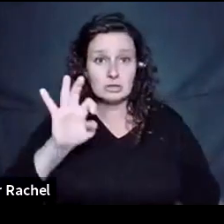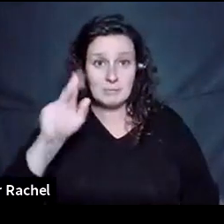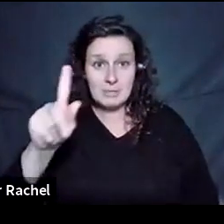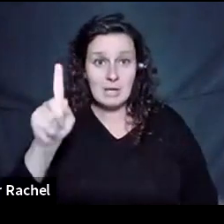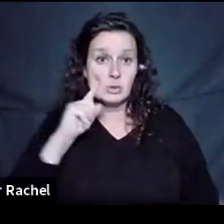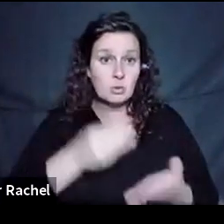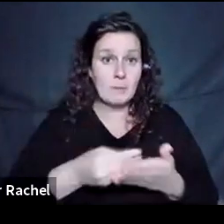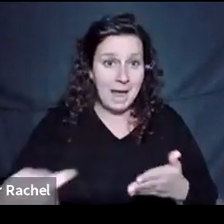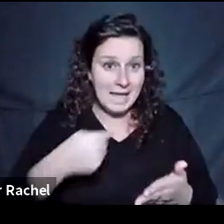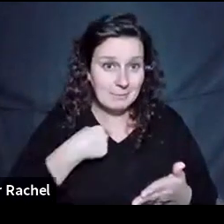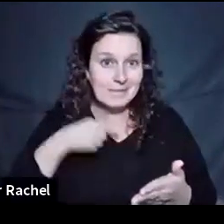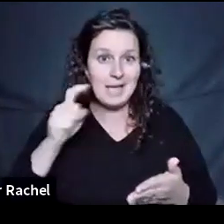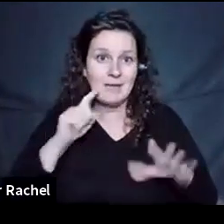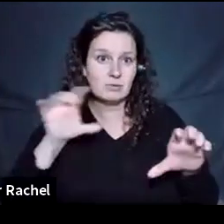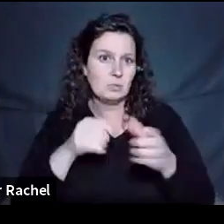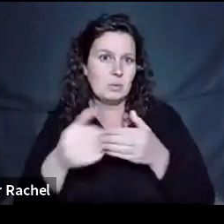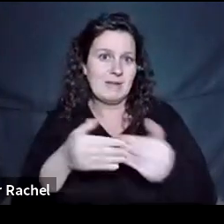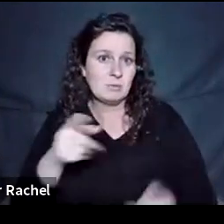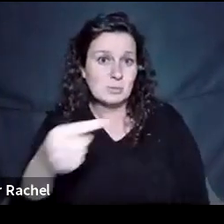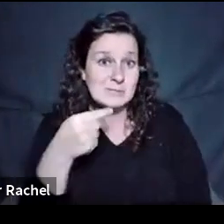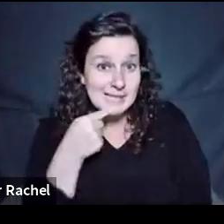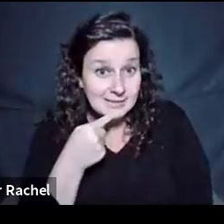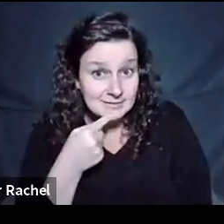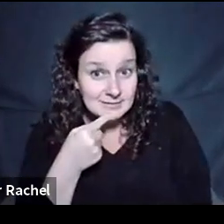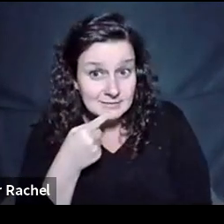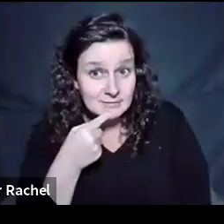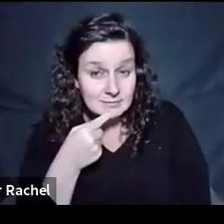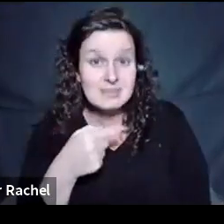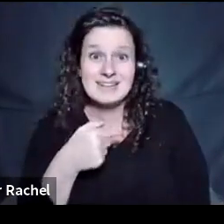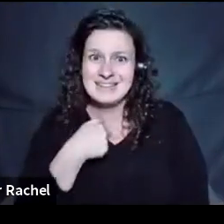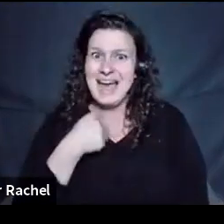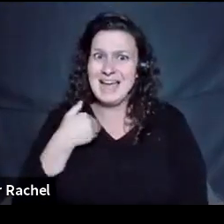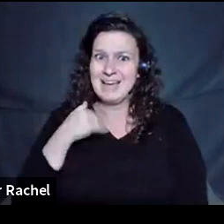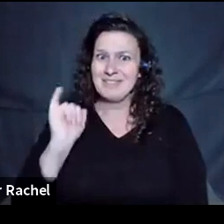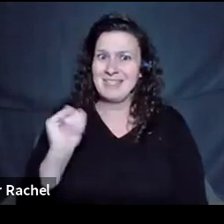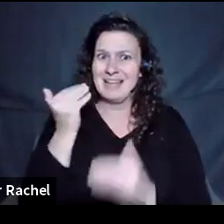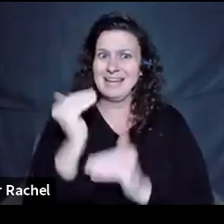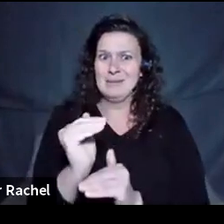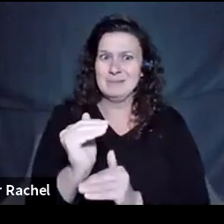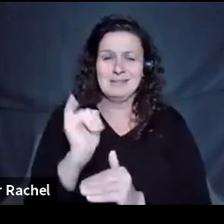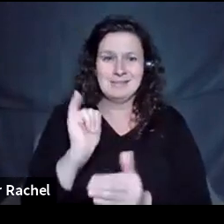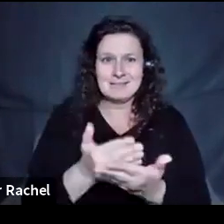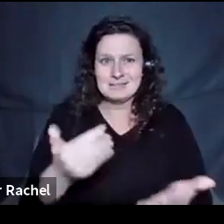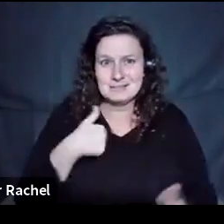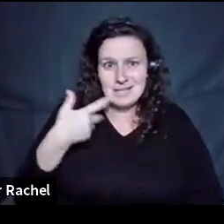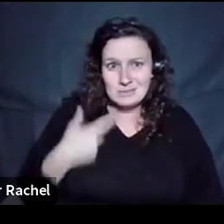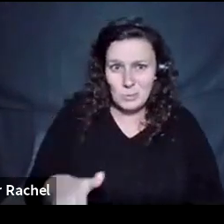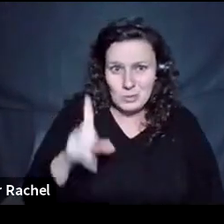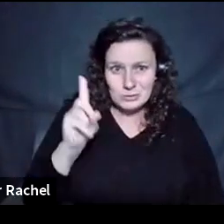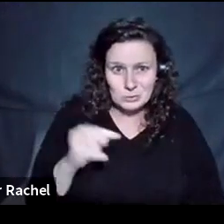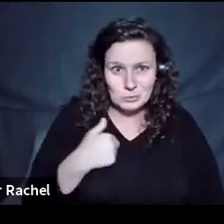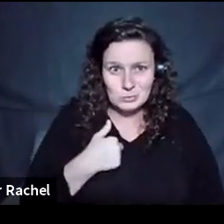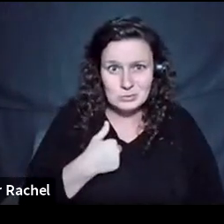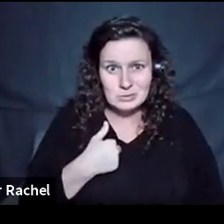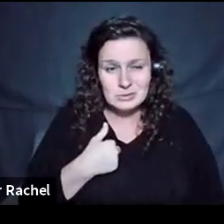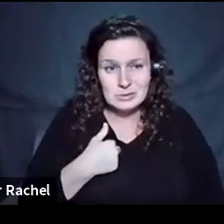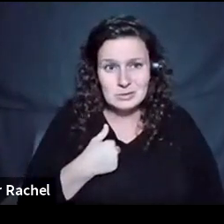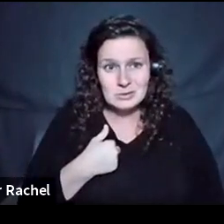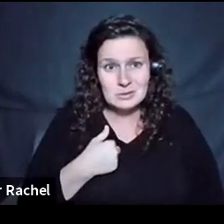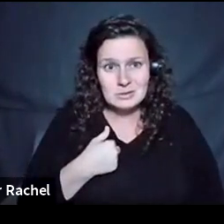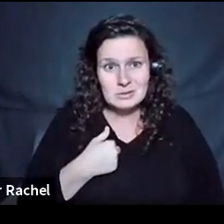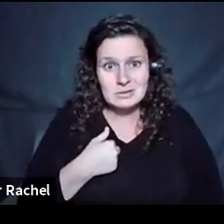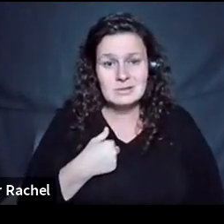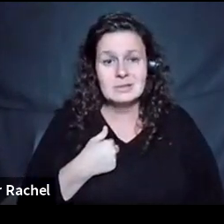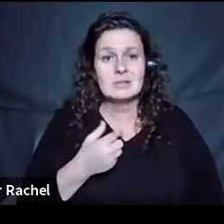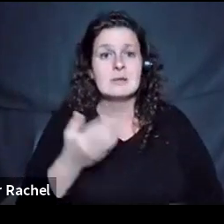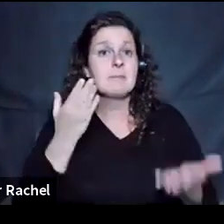do whatever you say. I have those limits. Those are things I don't want to do. And maybe